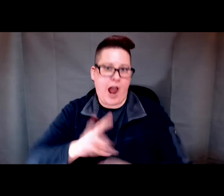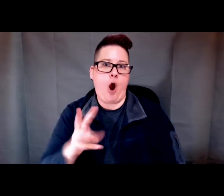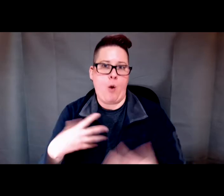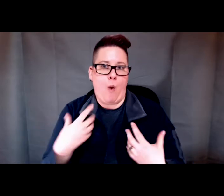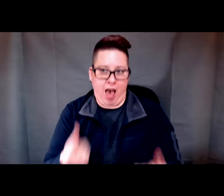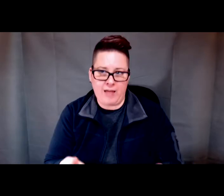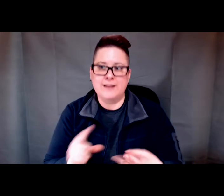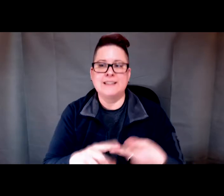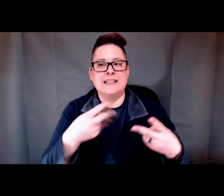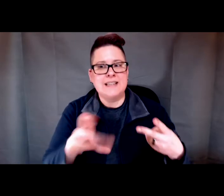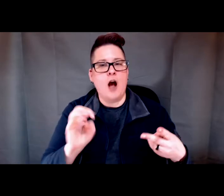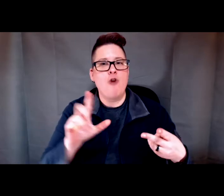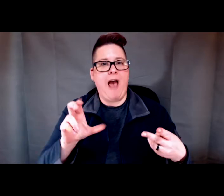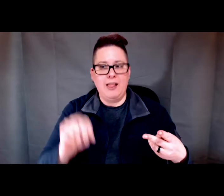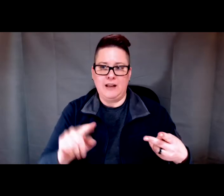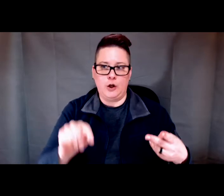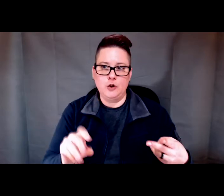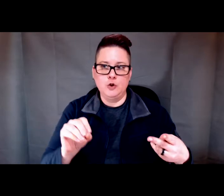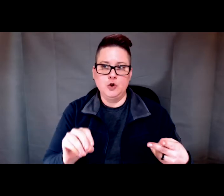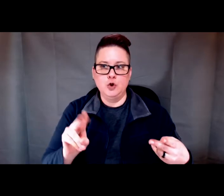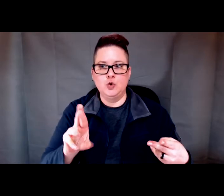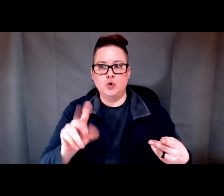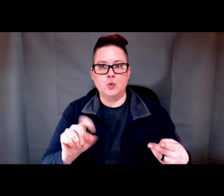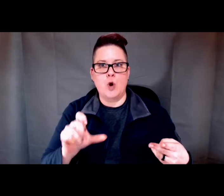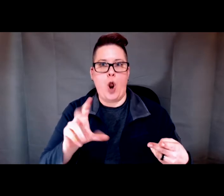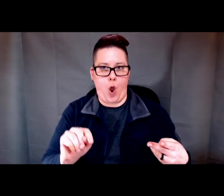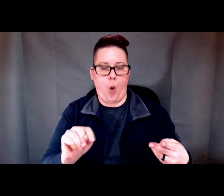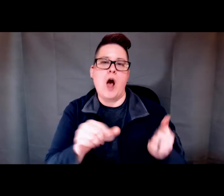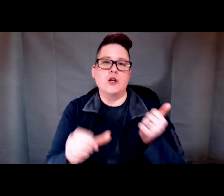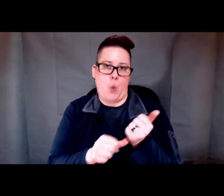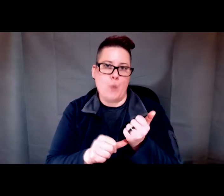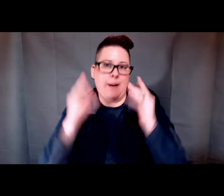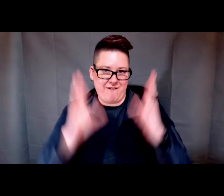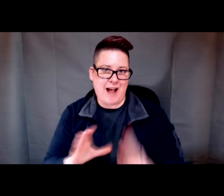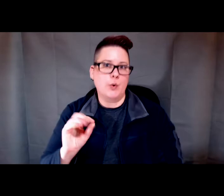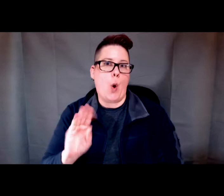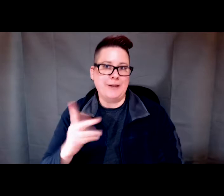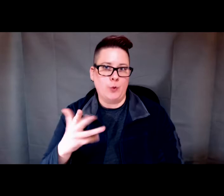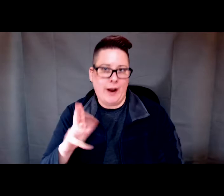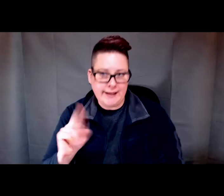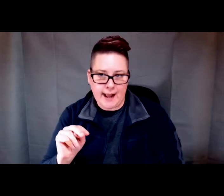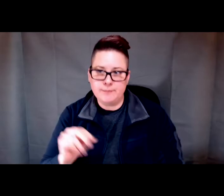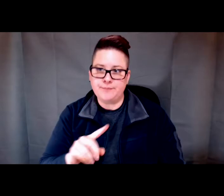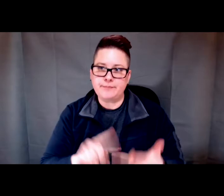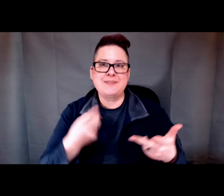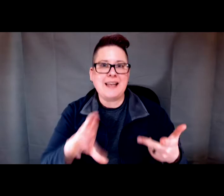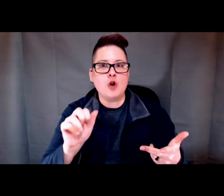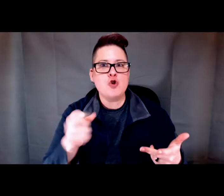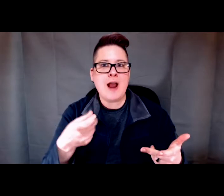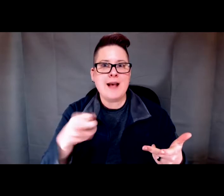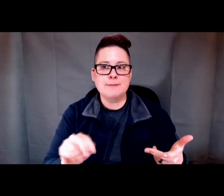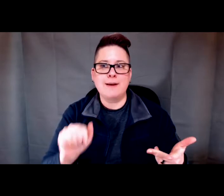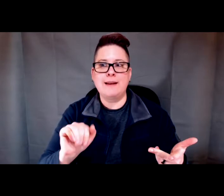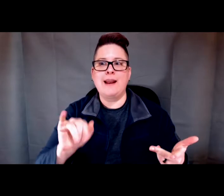Ellen Tortolo, who is an Associate Professor in OBGYN. Dr. Aspen Ainsworth, who